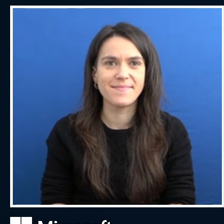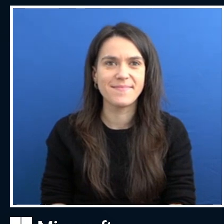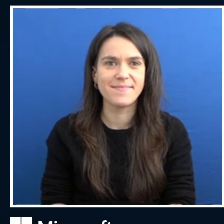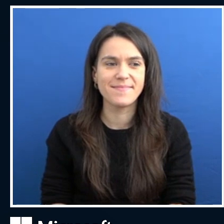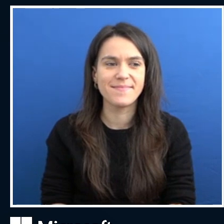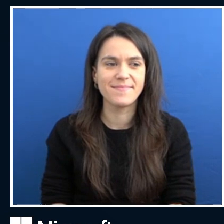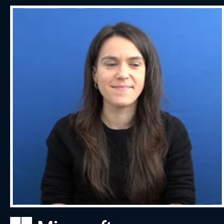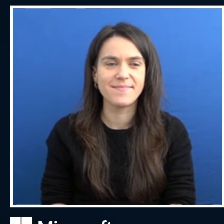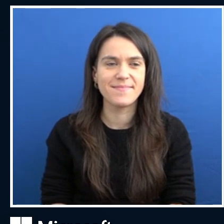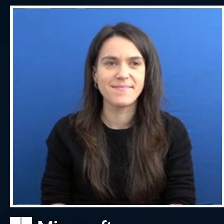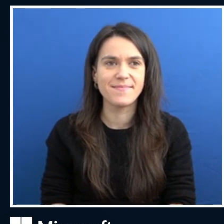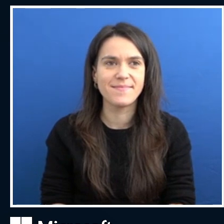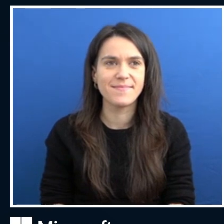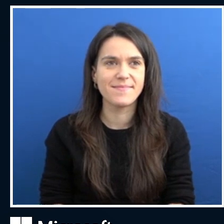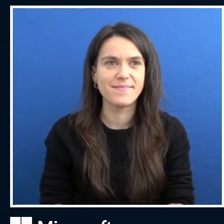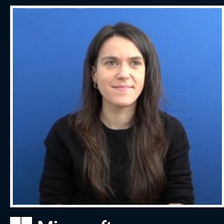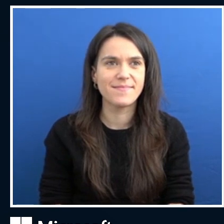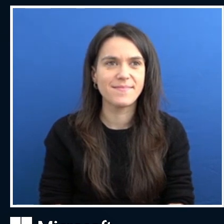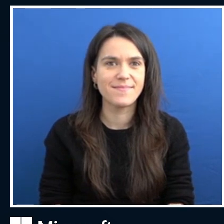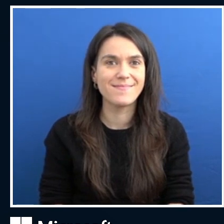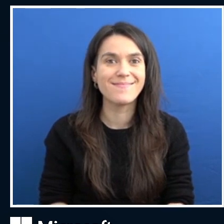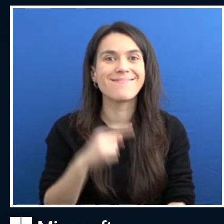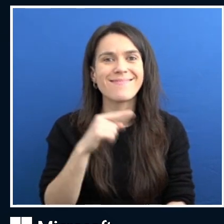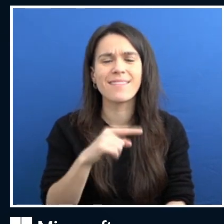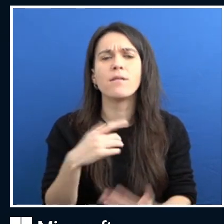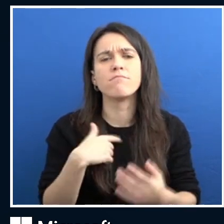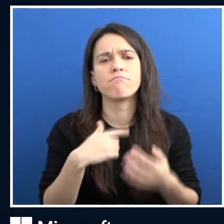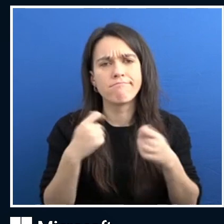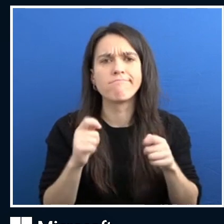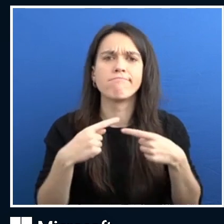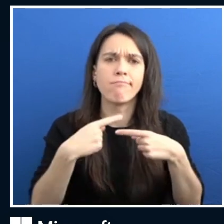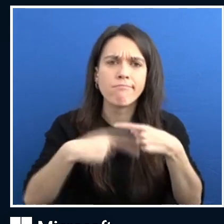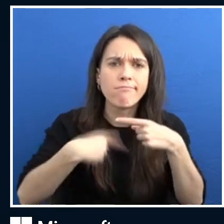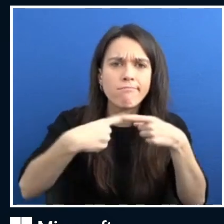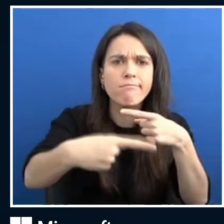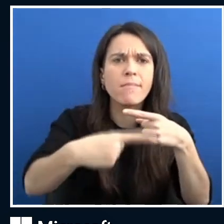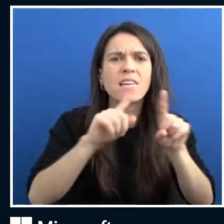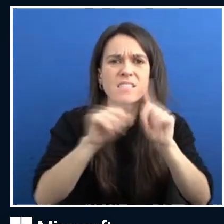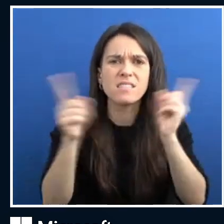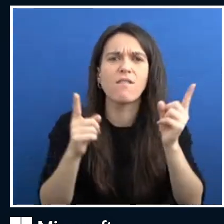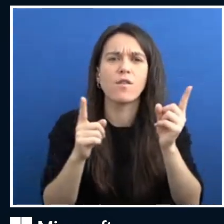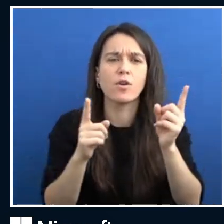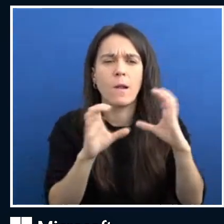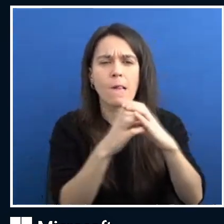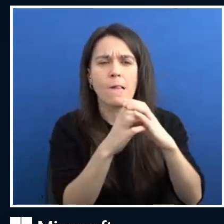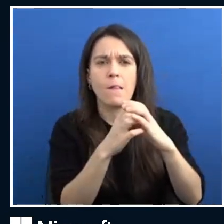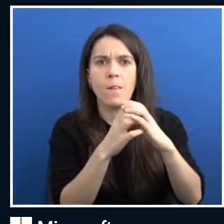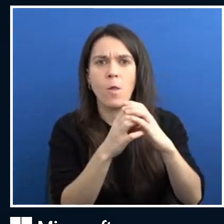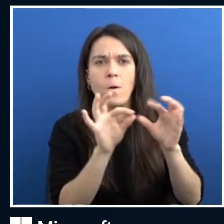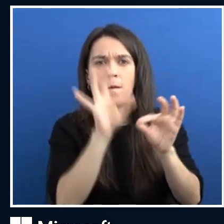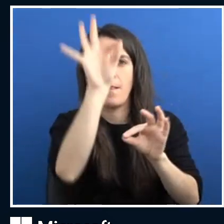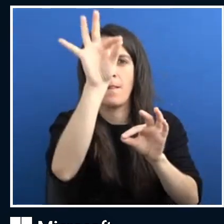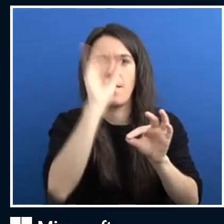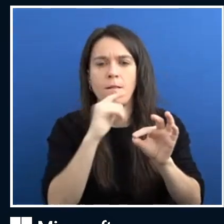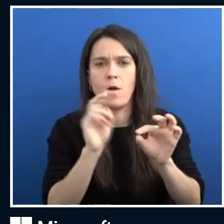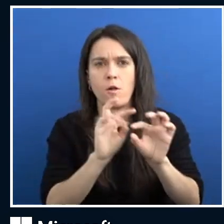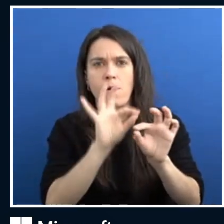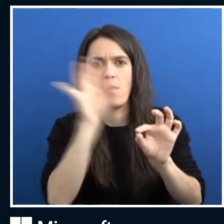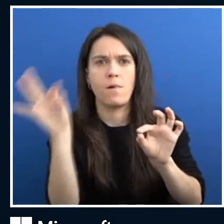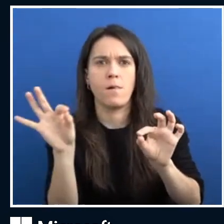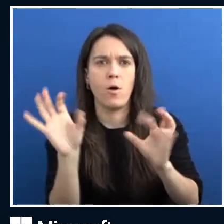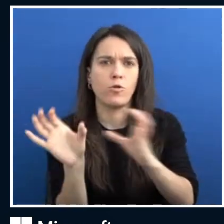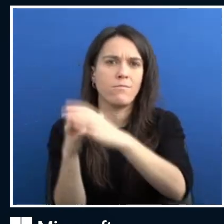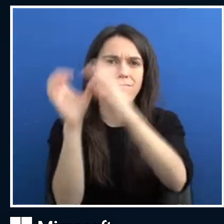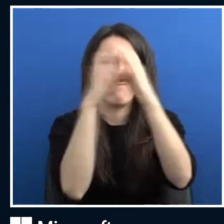is iterated multiple times. You choose different you choose random points a lot of times and finally receive the best set of clusters. This